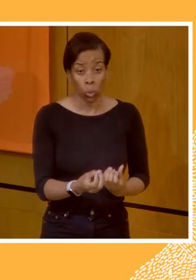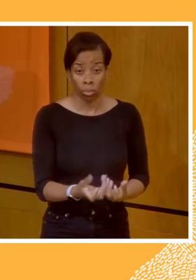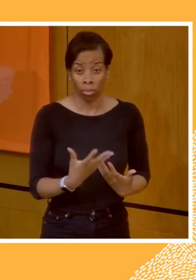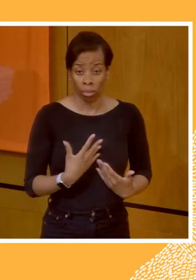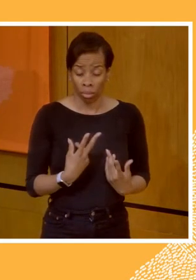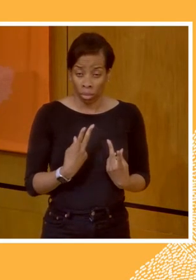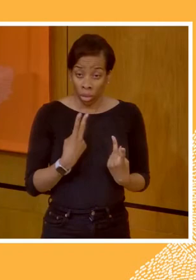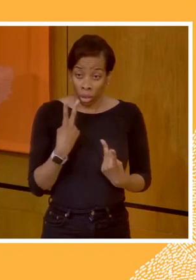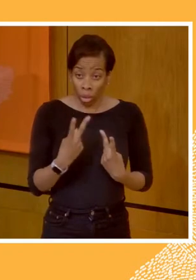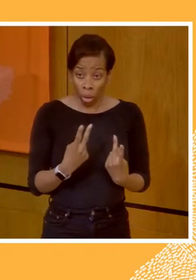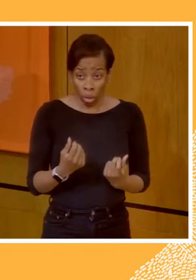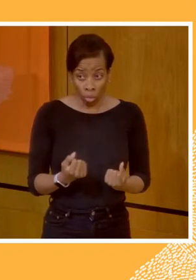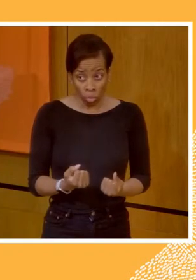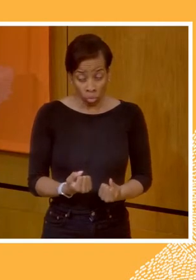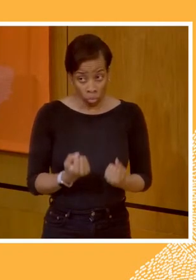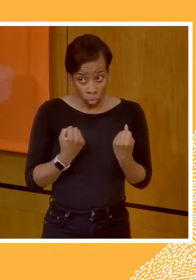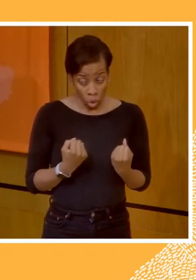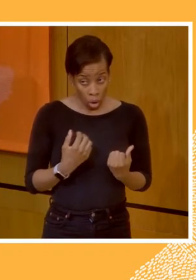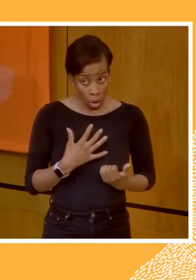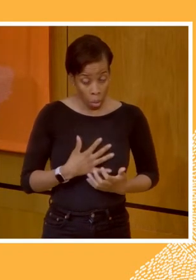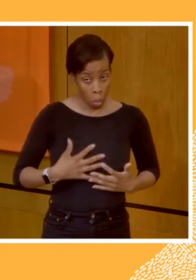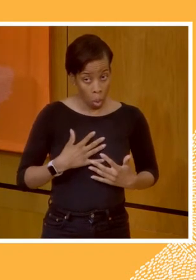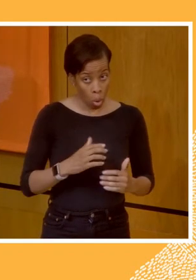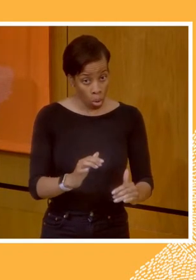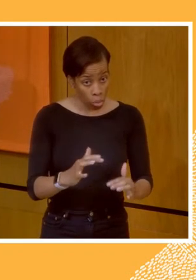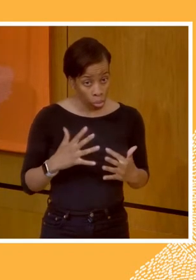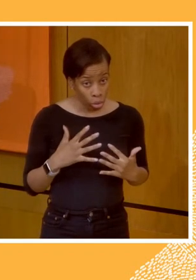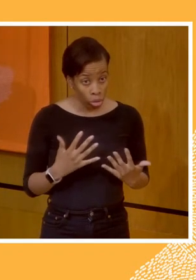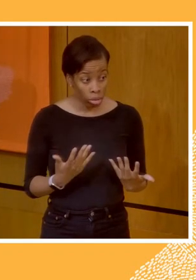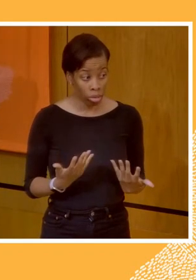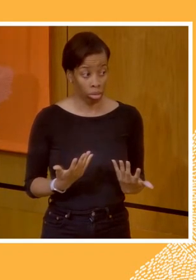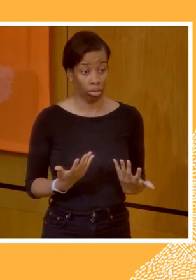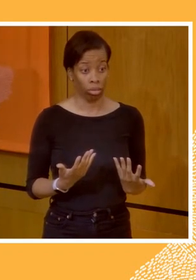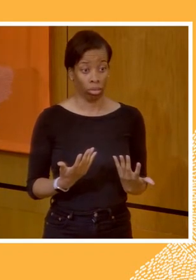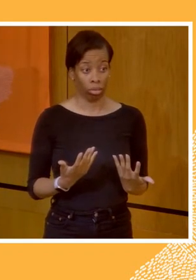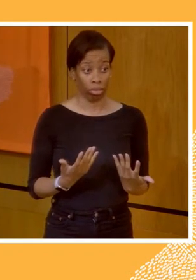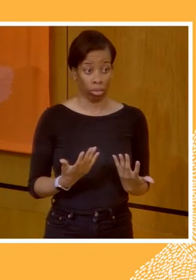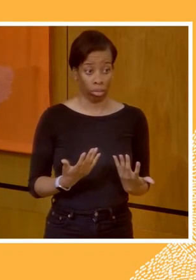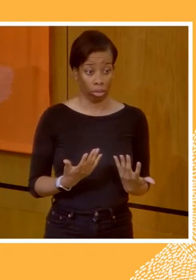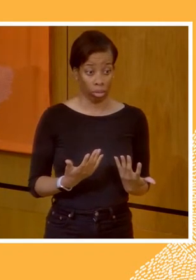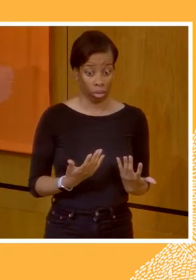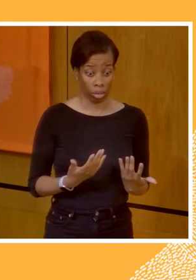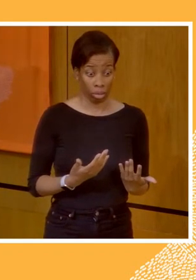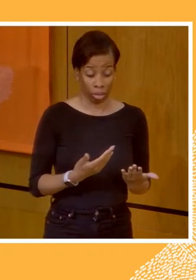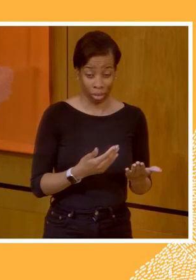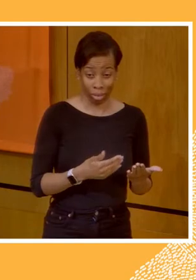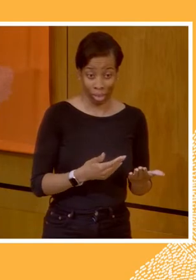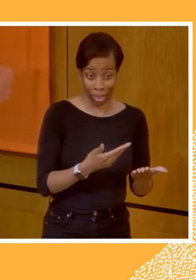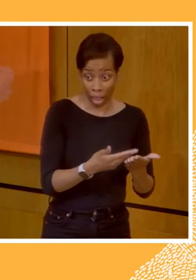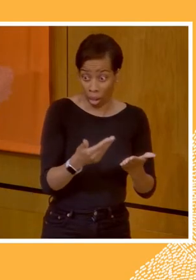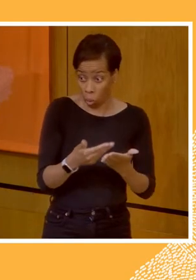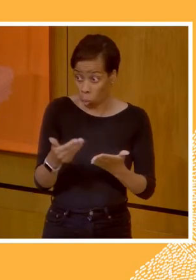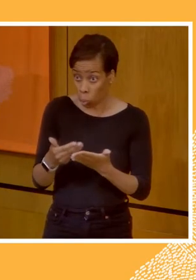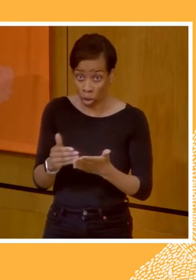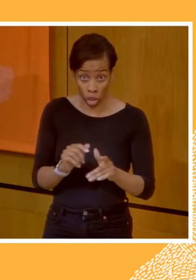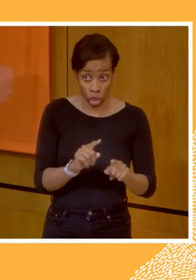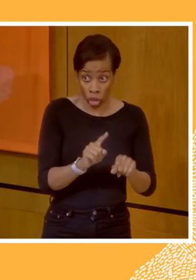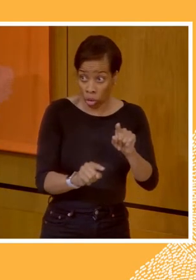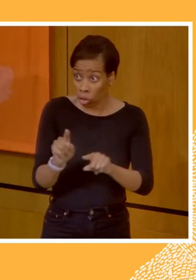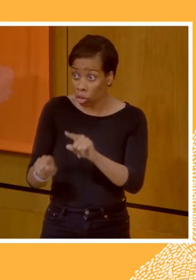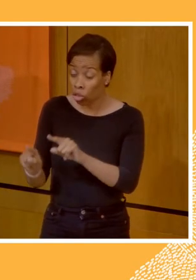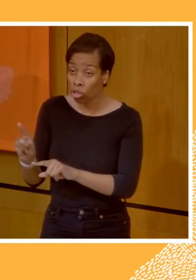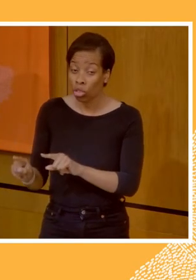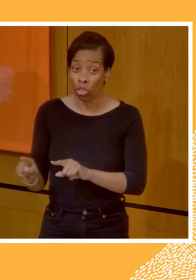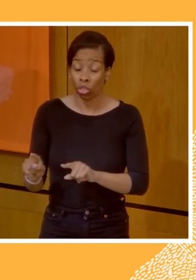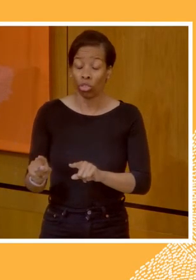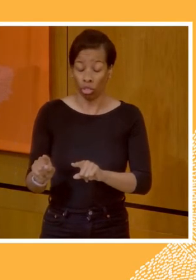and emotion, and very often, even across languages, I didn't understand what was being sung there, but I do walk